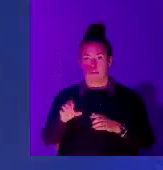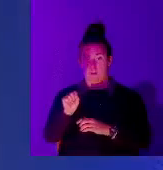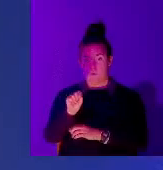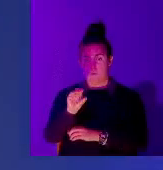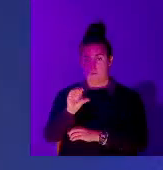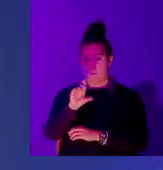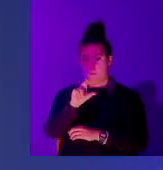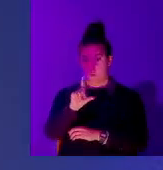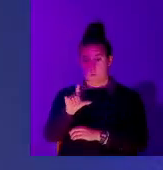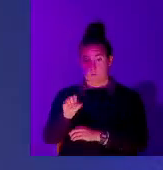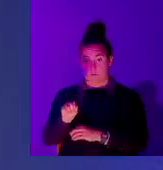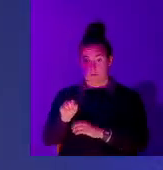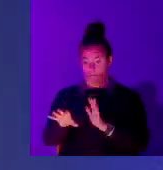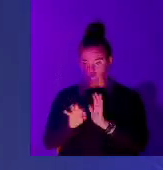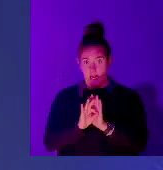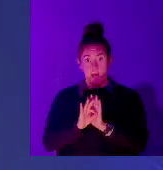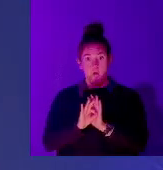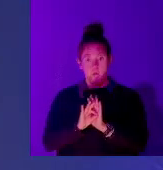in